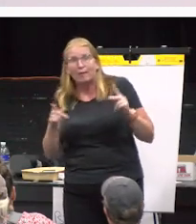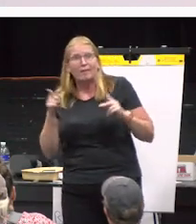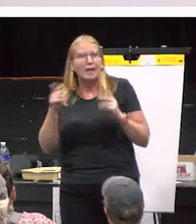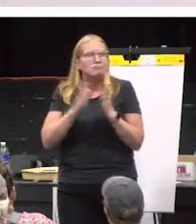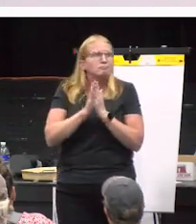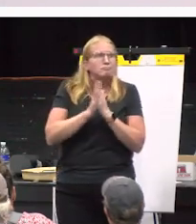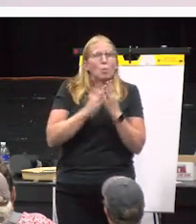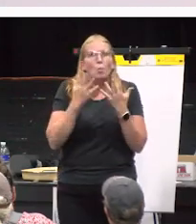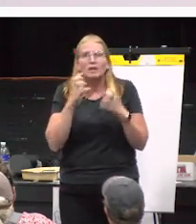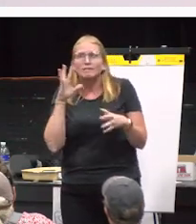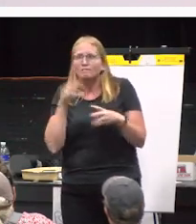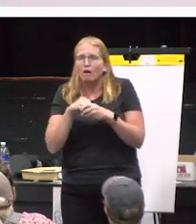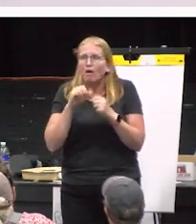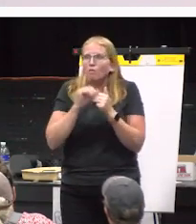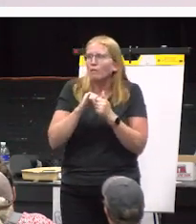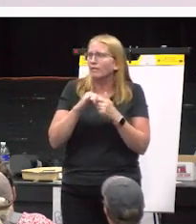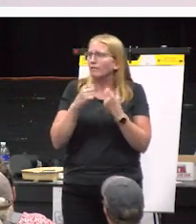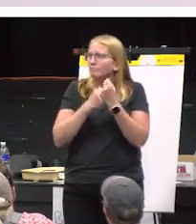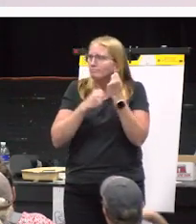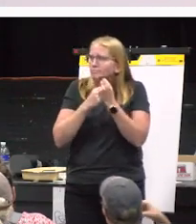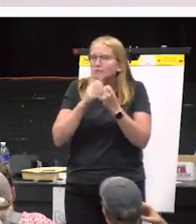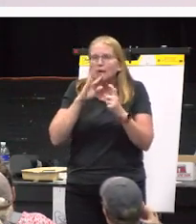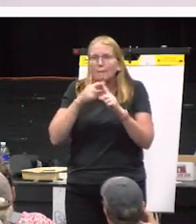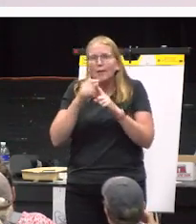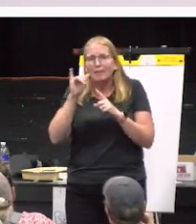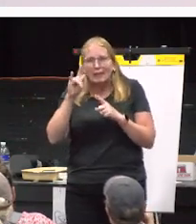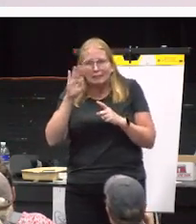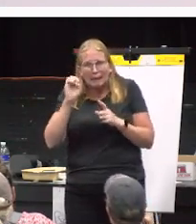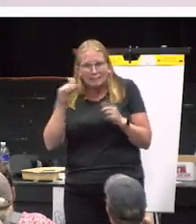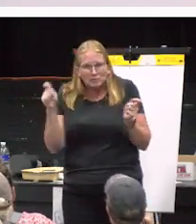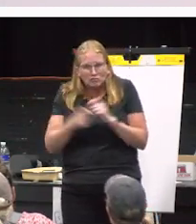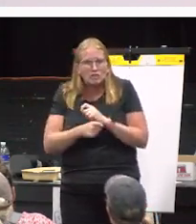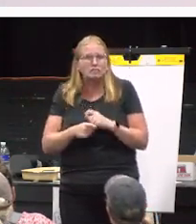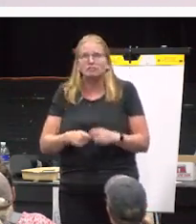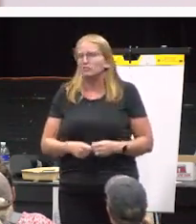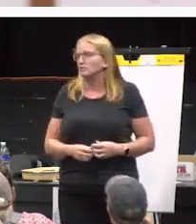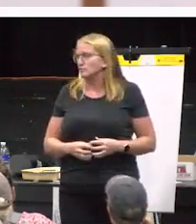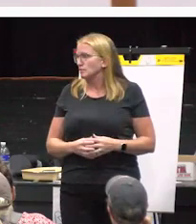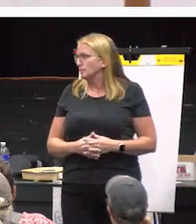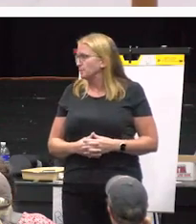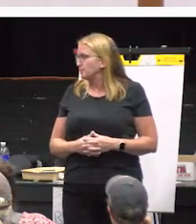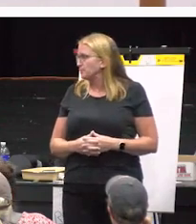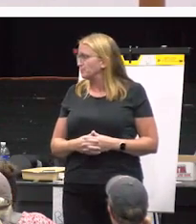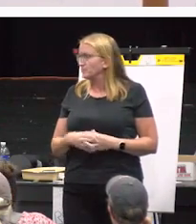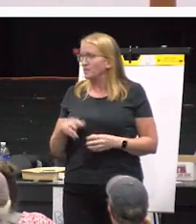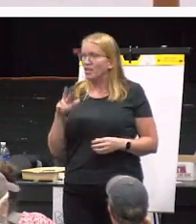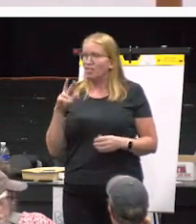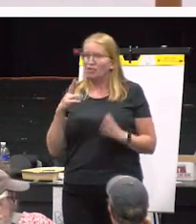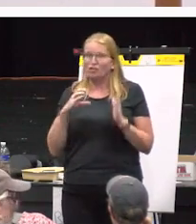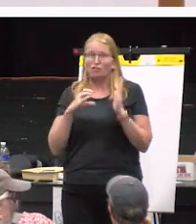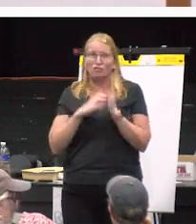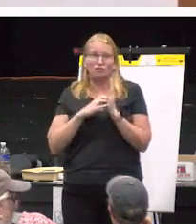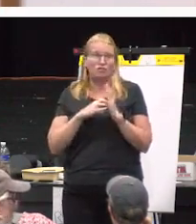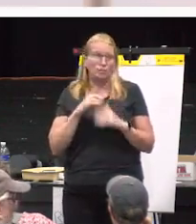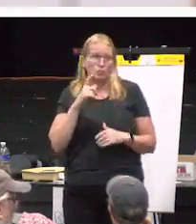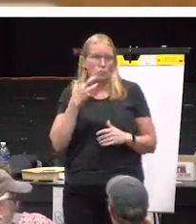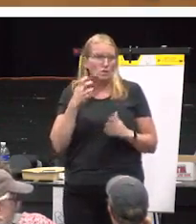engage in climate advocacy tied to their own community. Thank you. The third one?